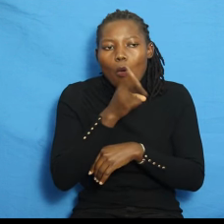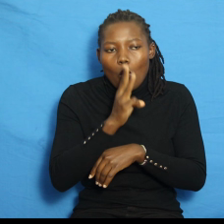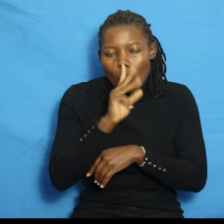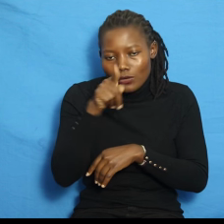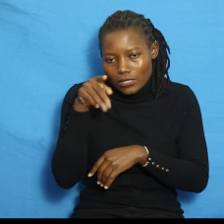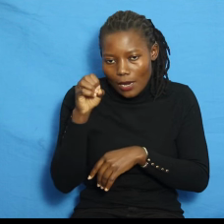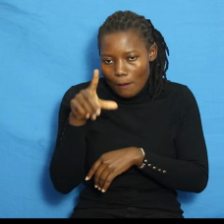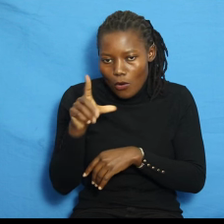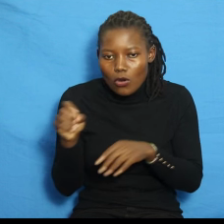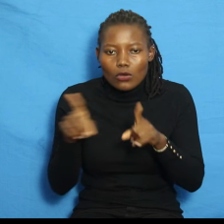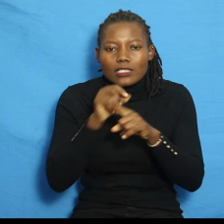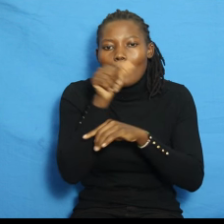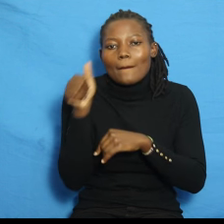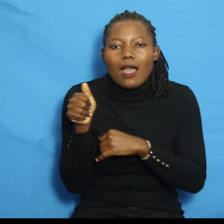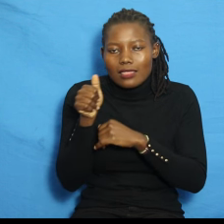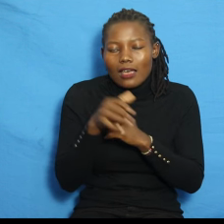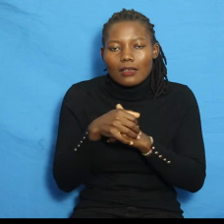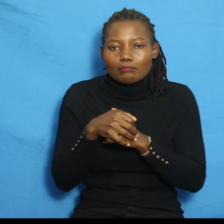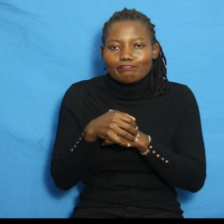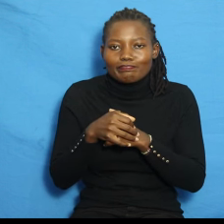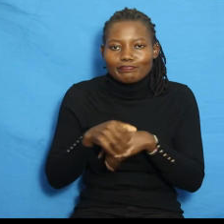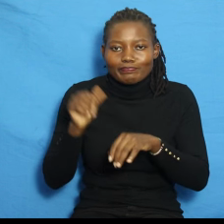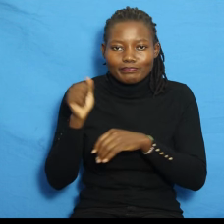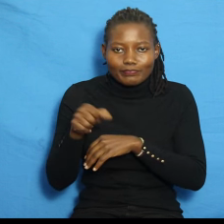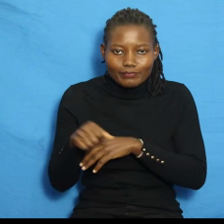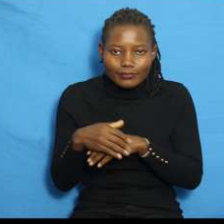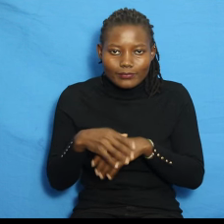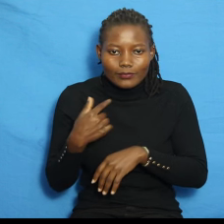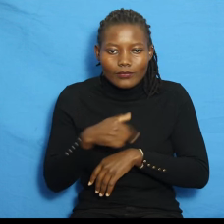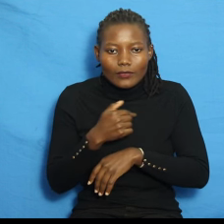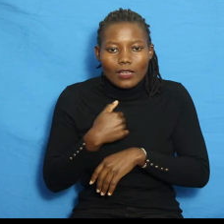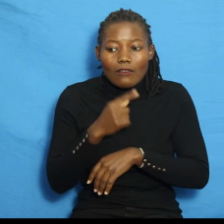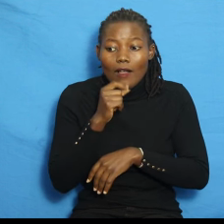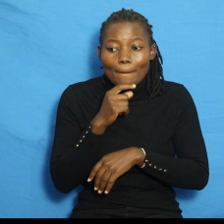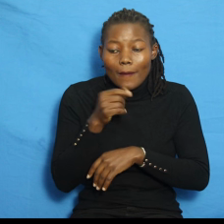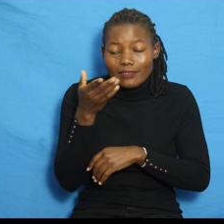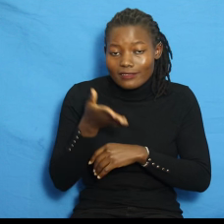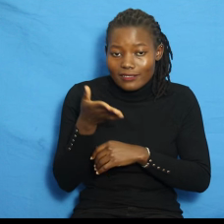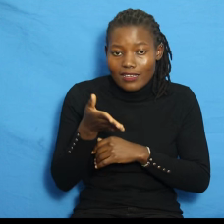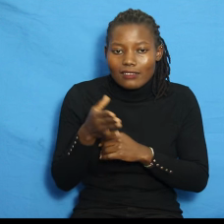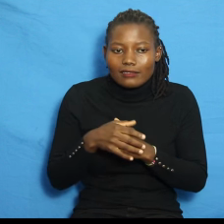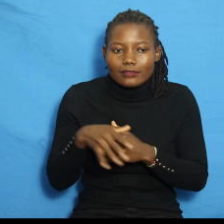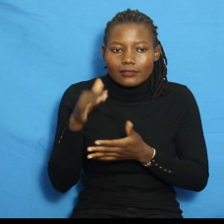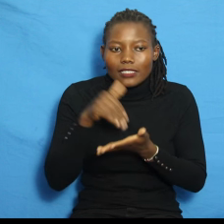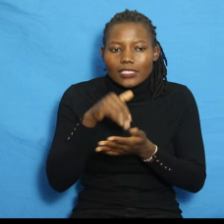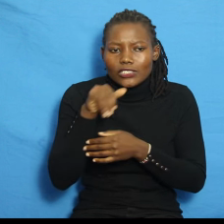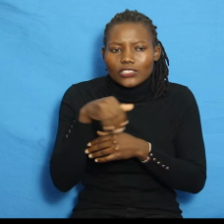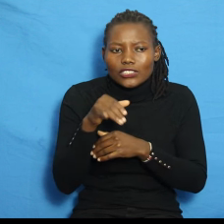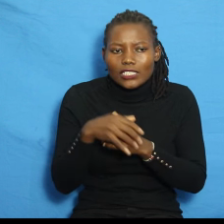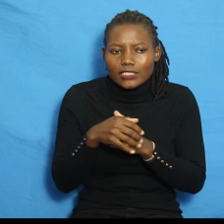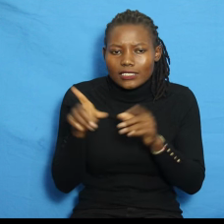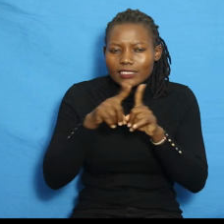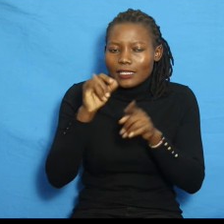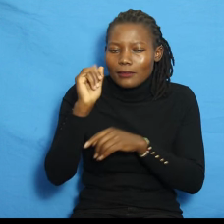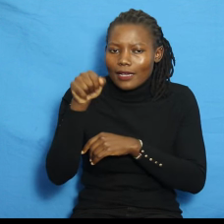polo, and all that. Uh, we have a gentleman here again, just like Sir Isaac